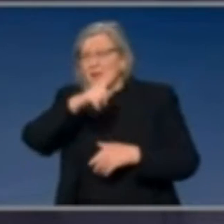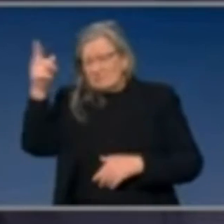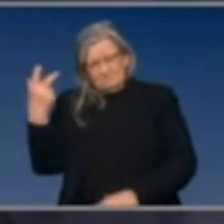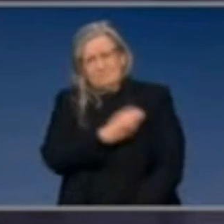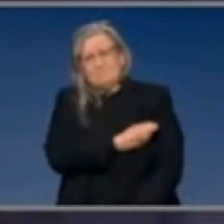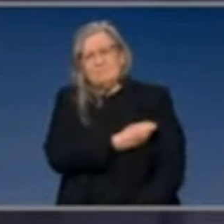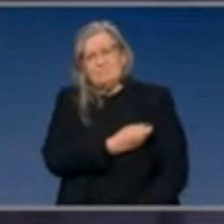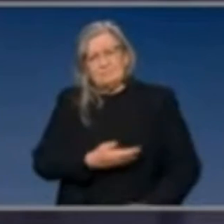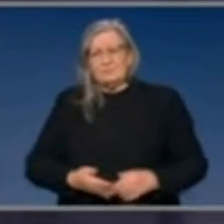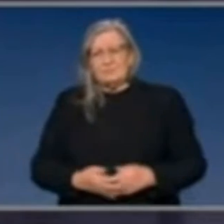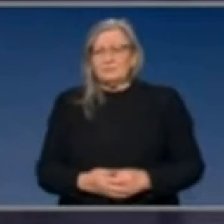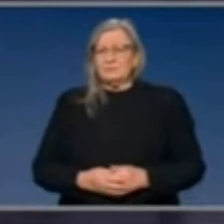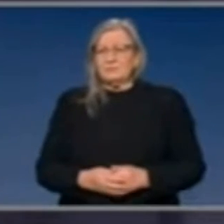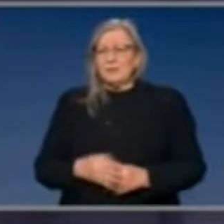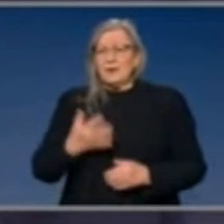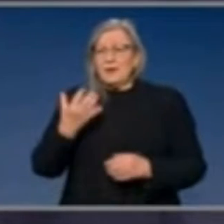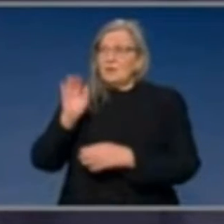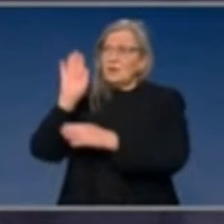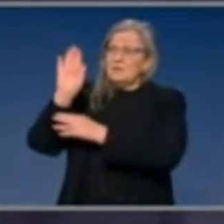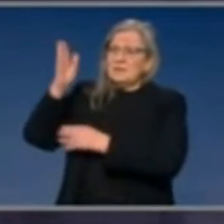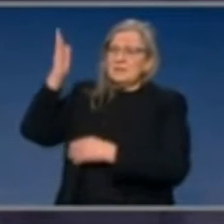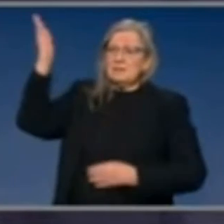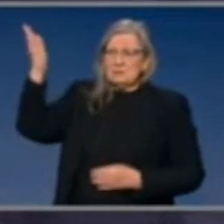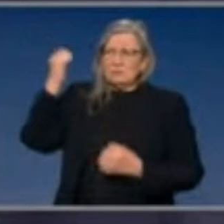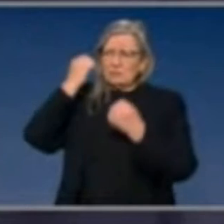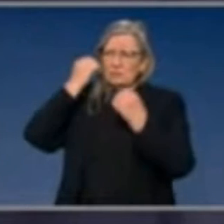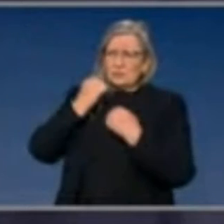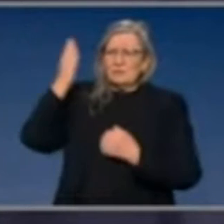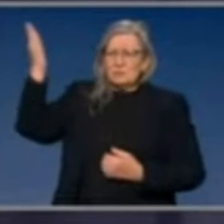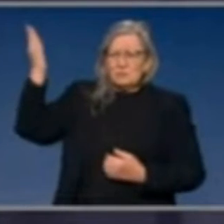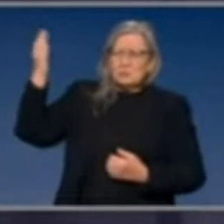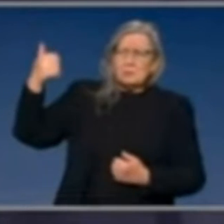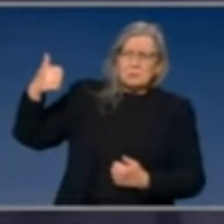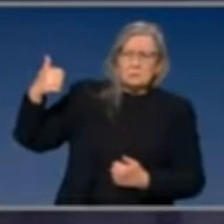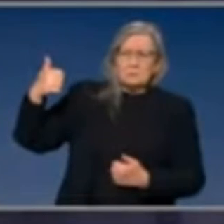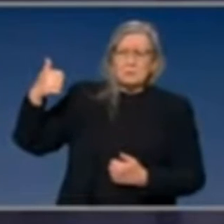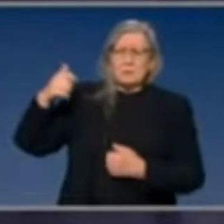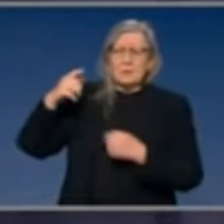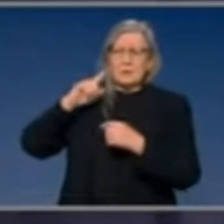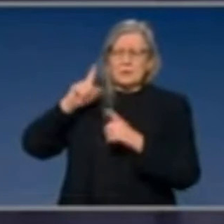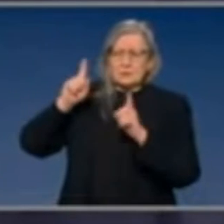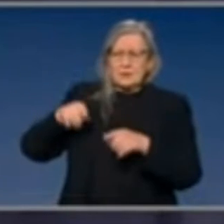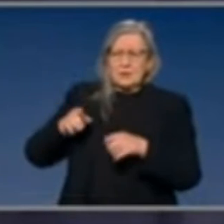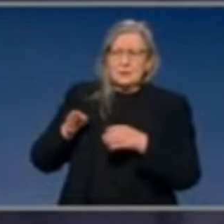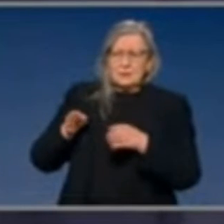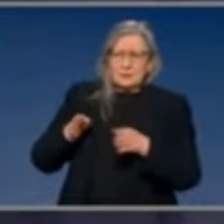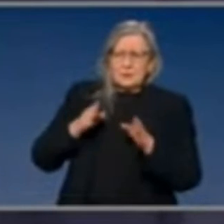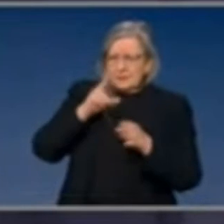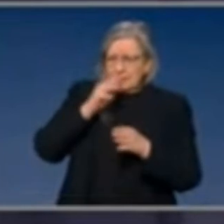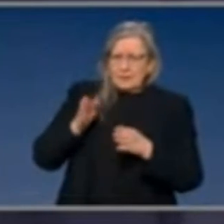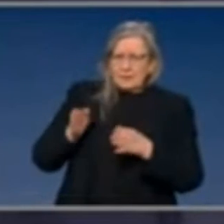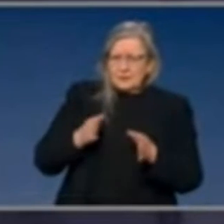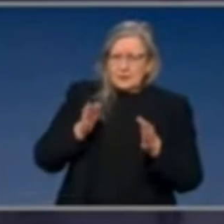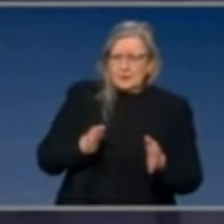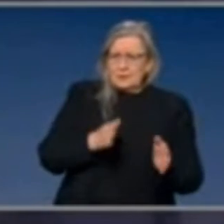international evidence, we've continued to open up to different age groups, down to 16-year-olds and now down to 12